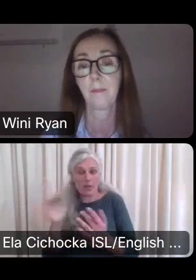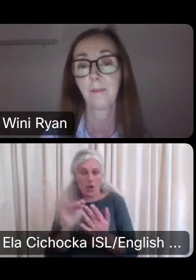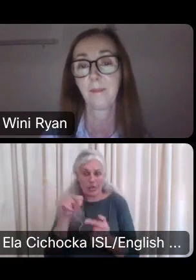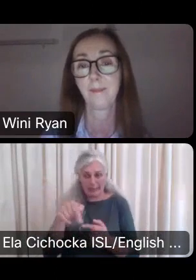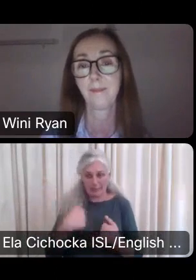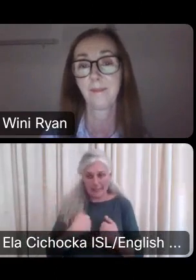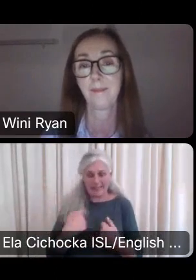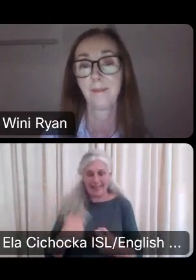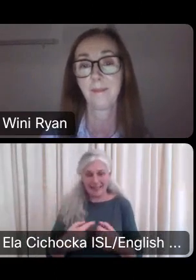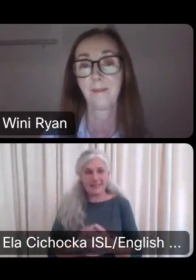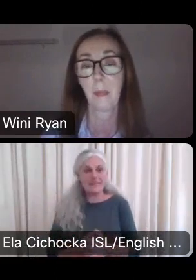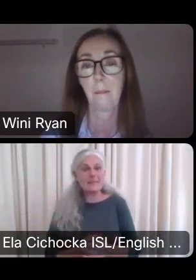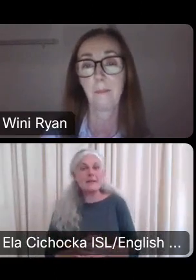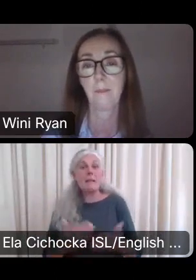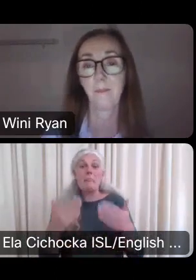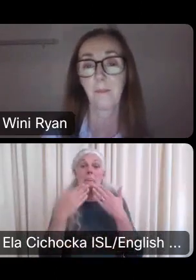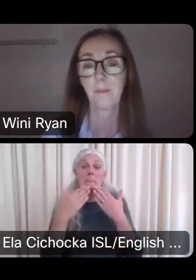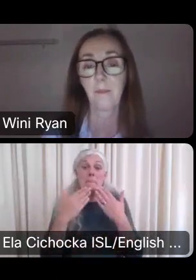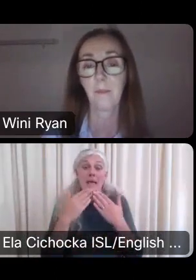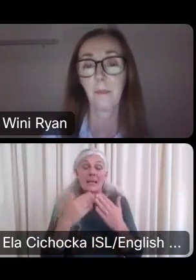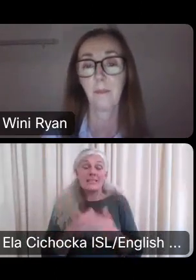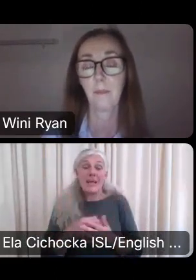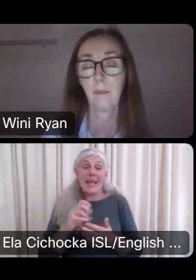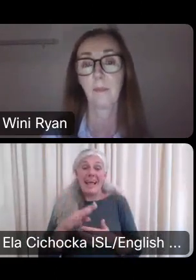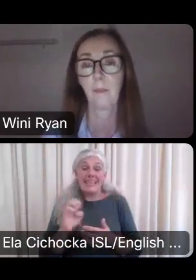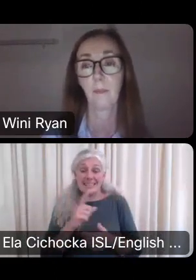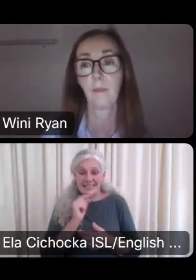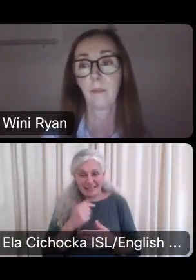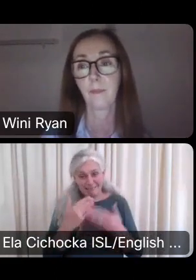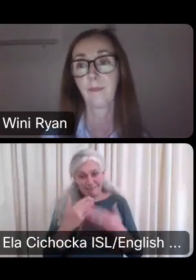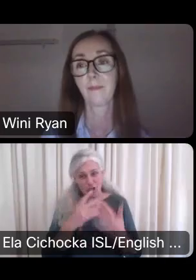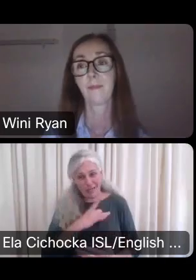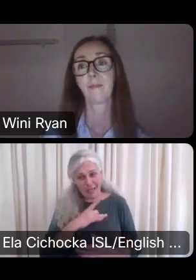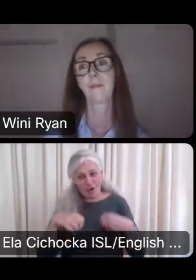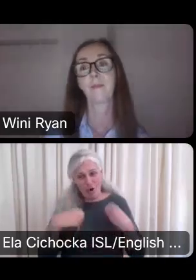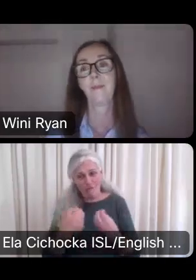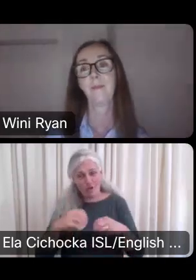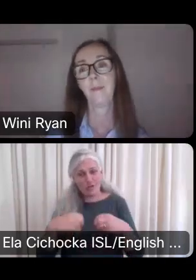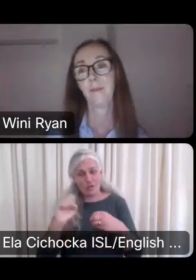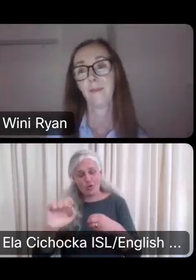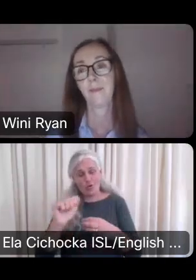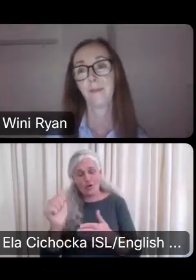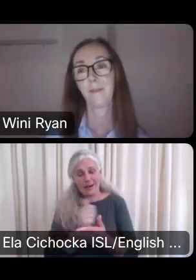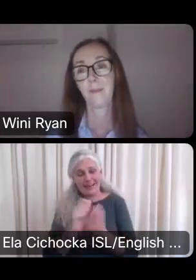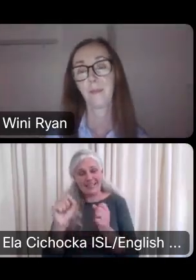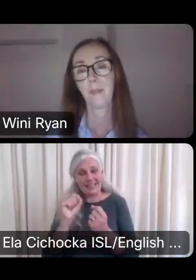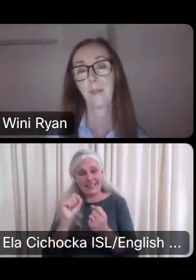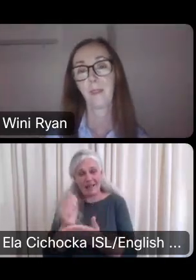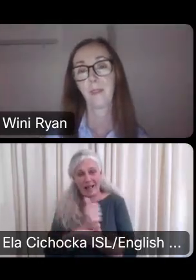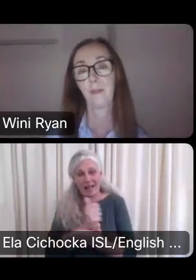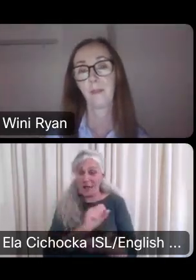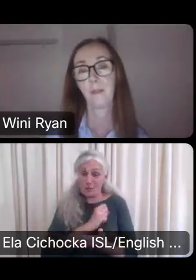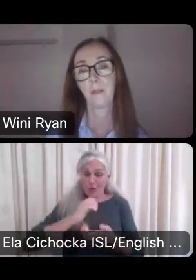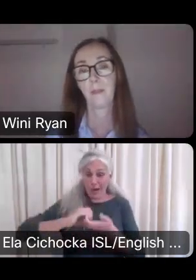Thank you ever so much, Winnie. That's so kind and very generous of you to offer your email address. And I'm sure